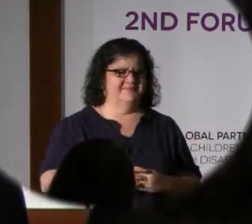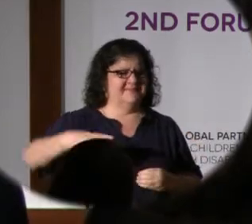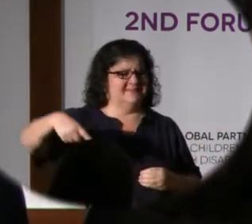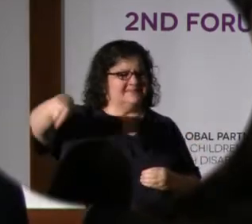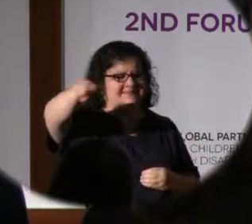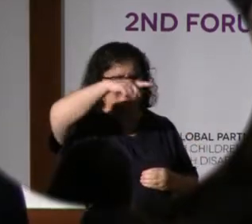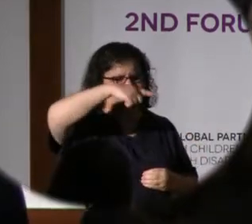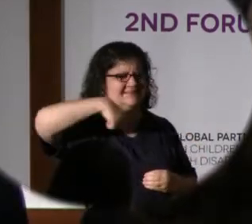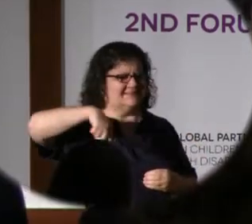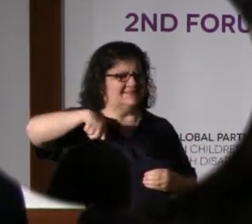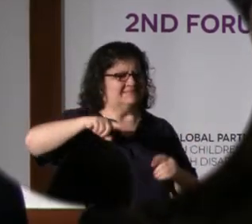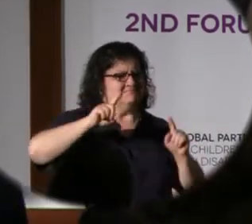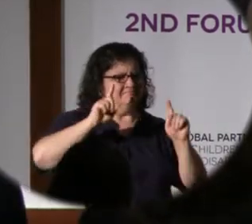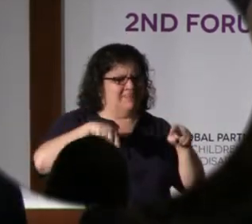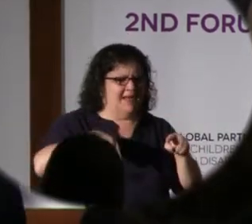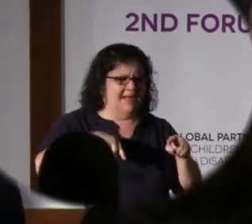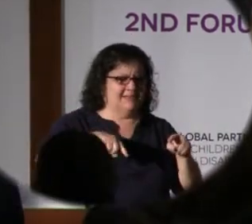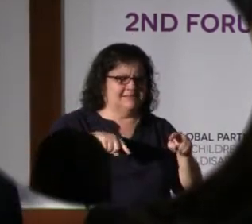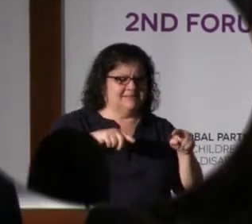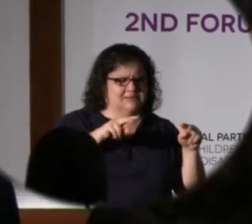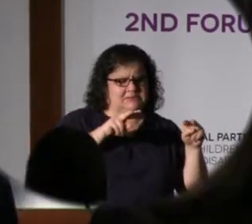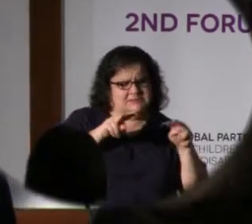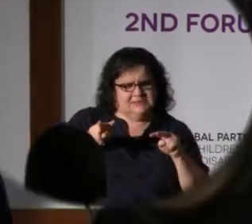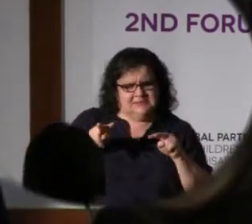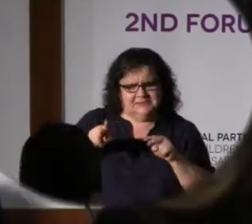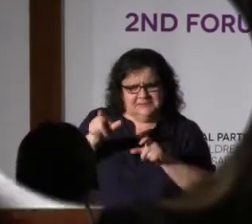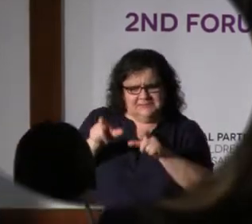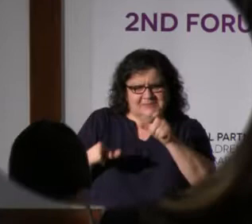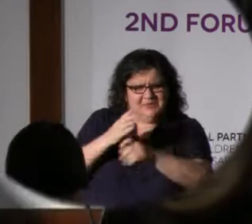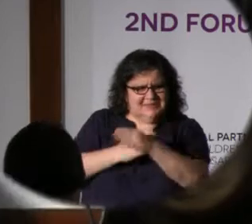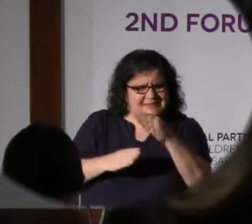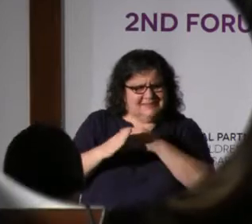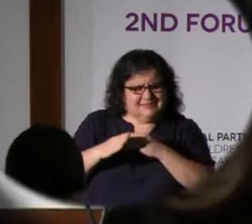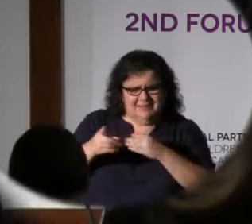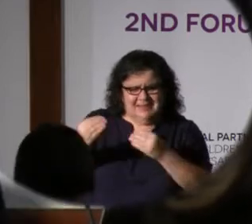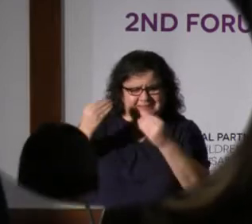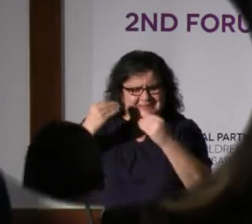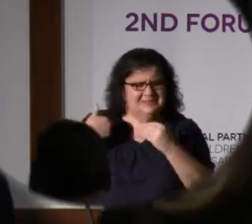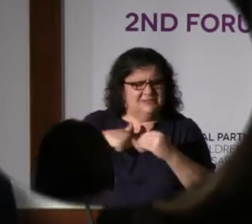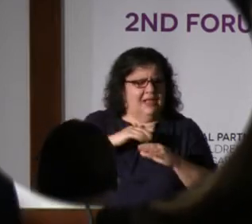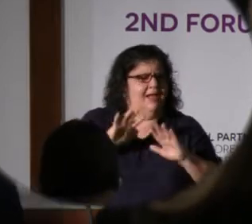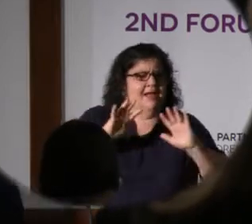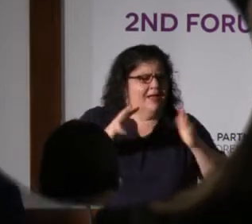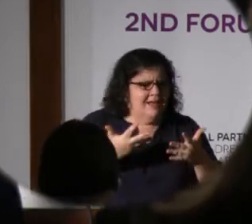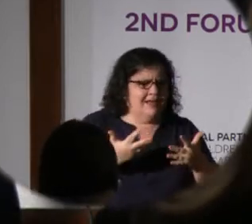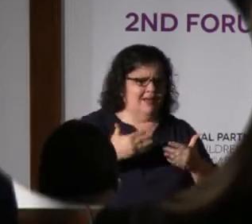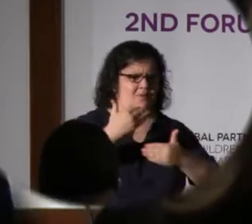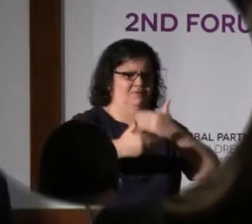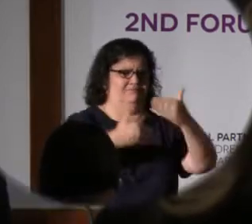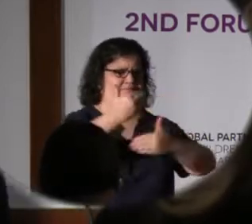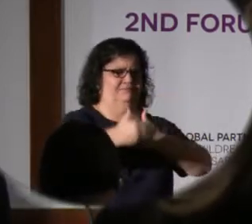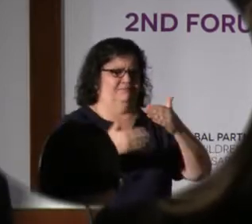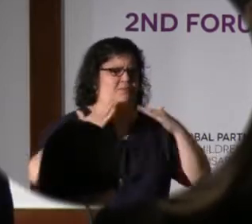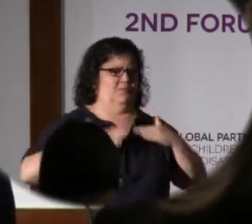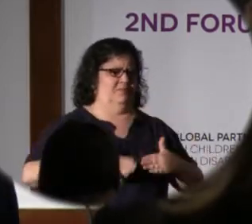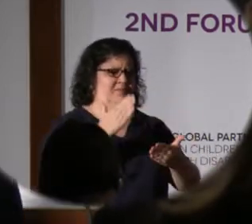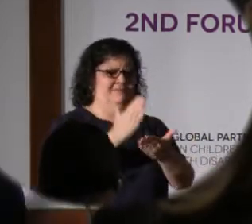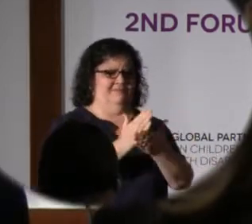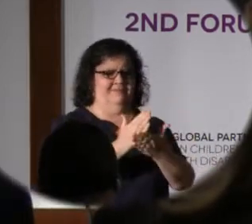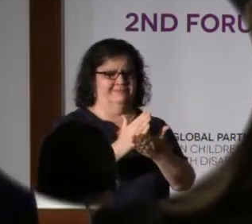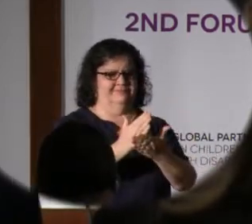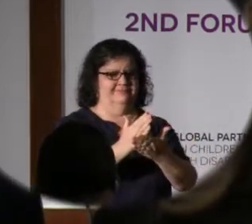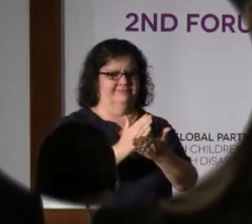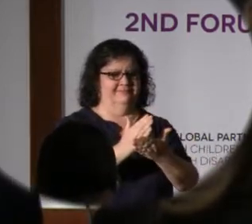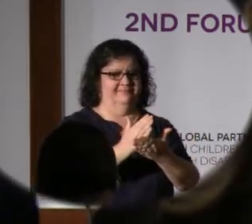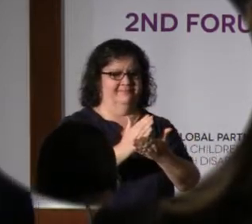to promote the rights of people with disabilities in the new development agenda. And I'm learning that we need